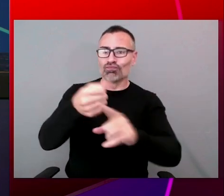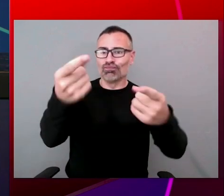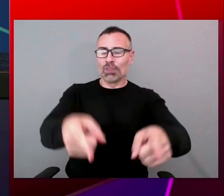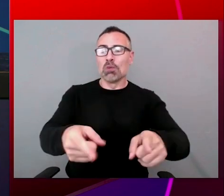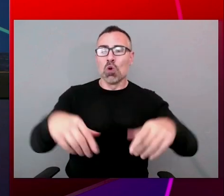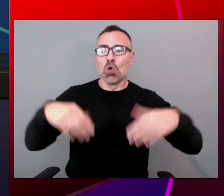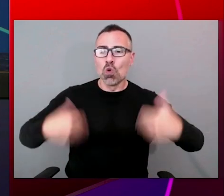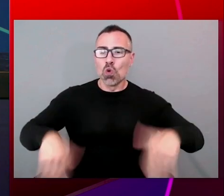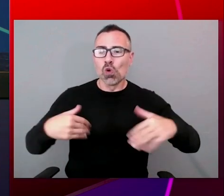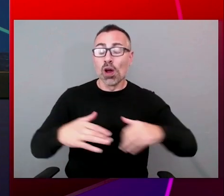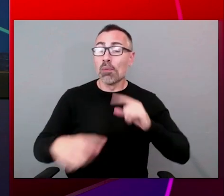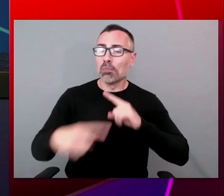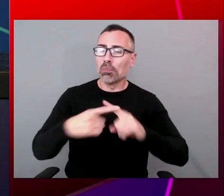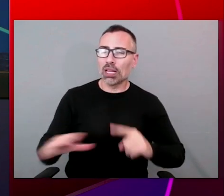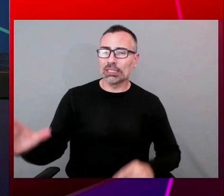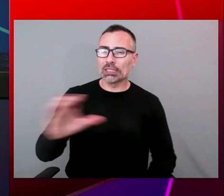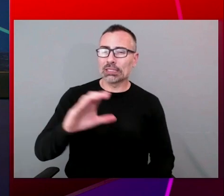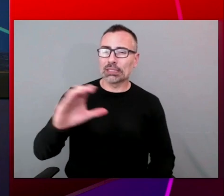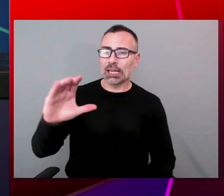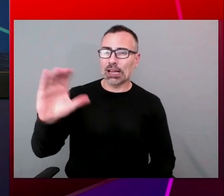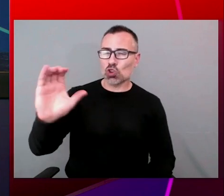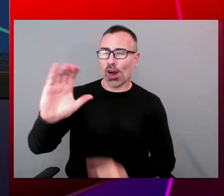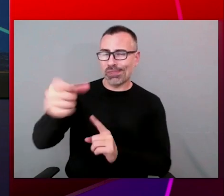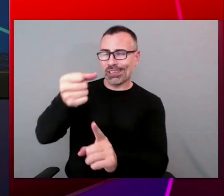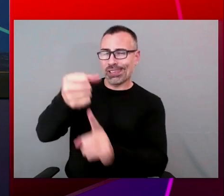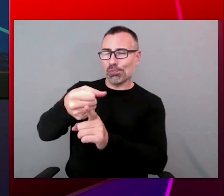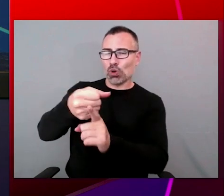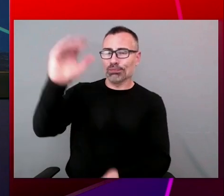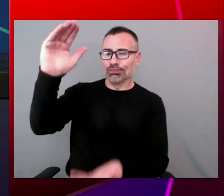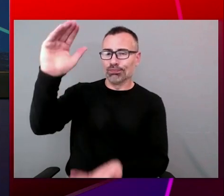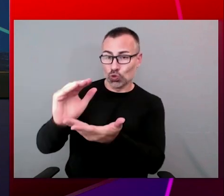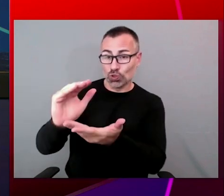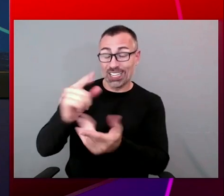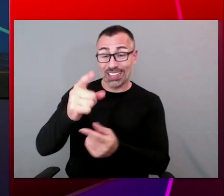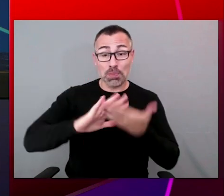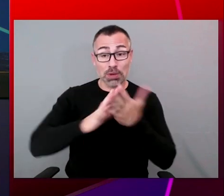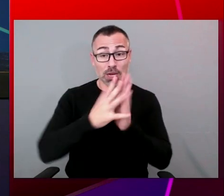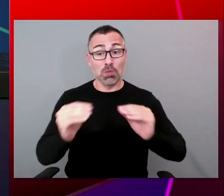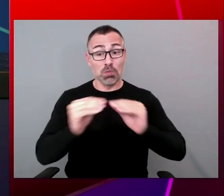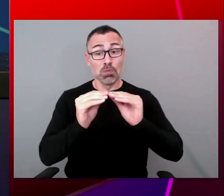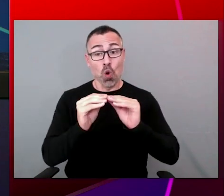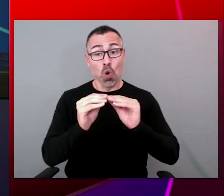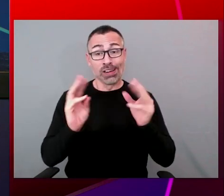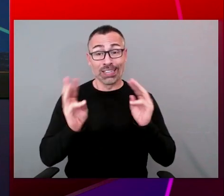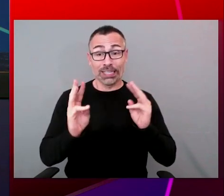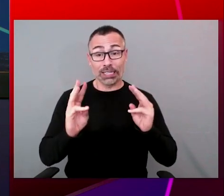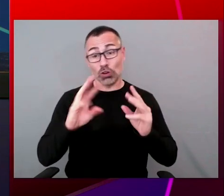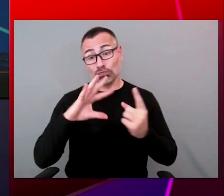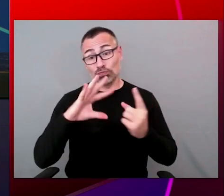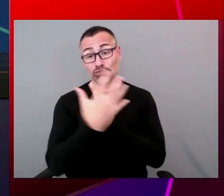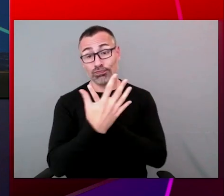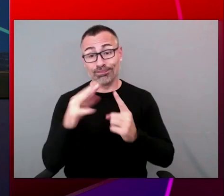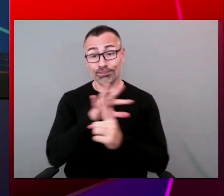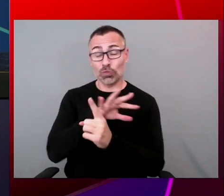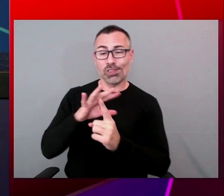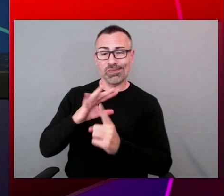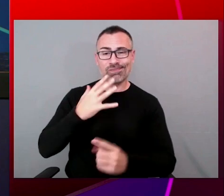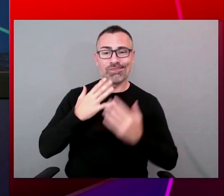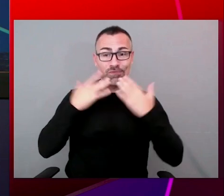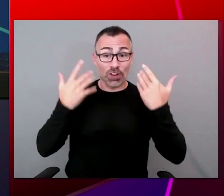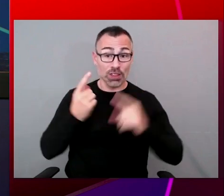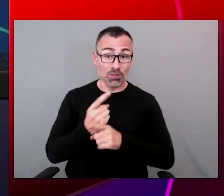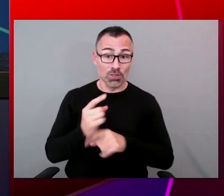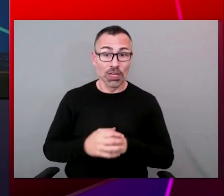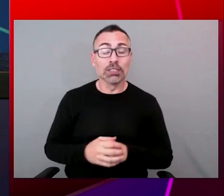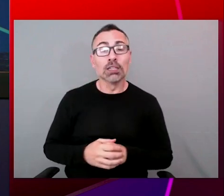their carbon footprint as well be more eco-friendly, right? Yeah, absolutely. Yeah, where I'd say the pattern and how the cloud has really enabled and